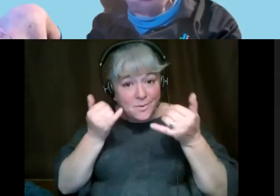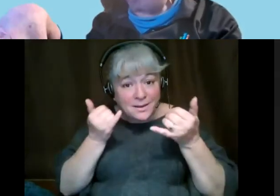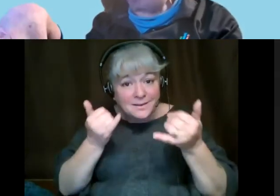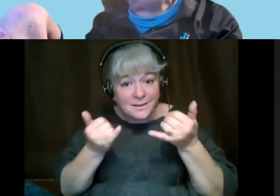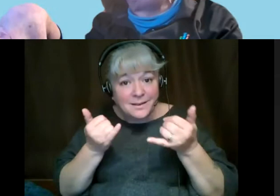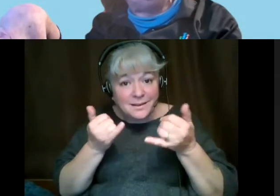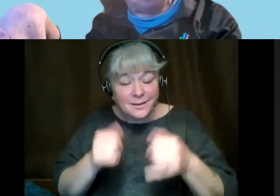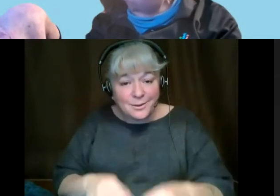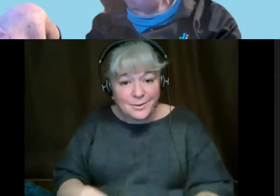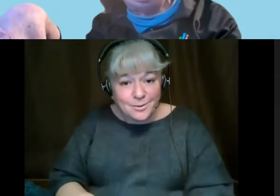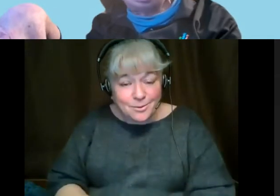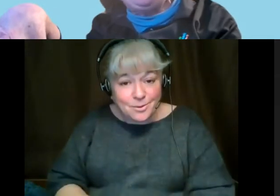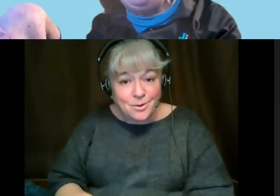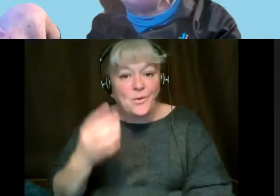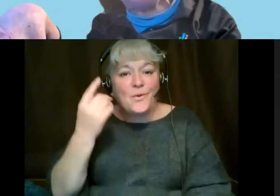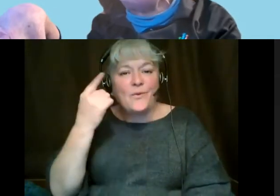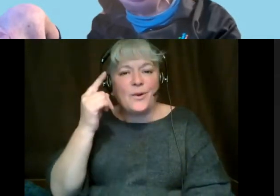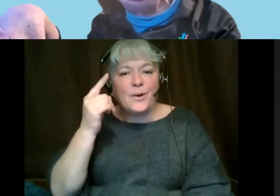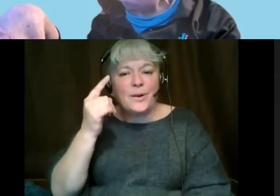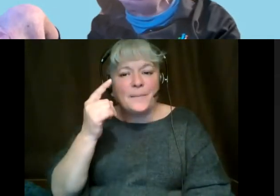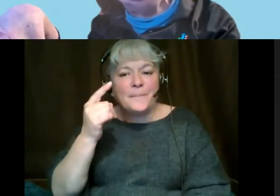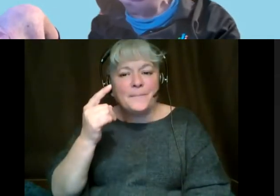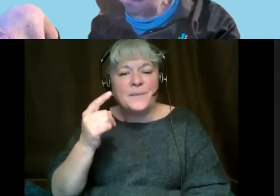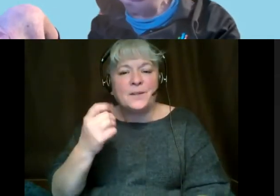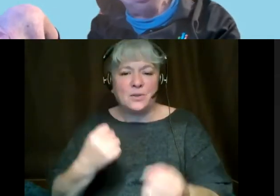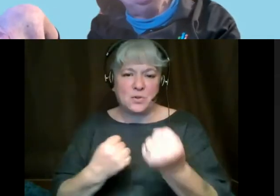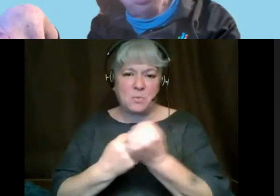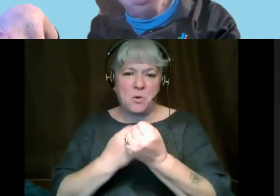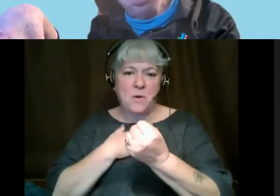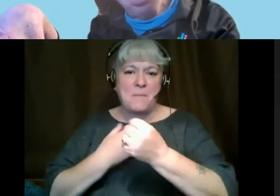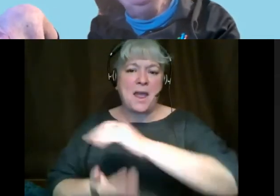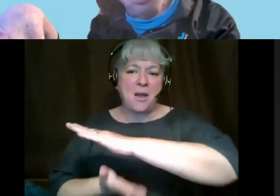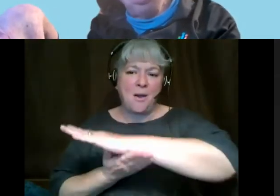now to hold my arm up.